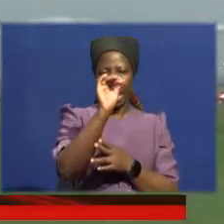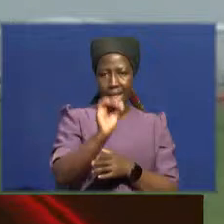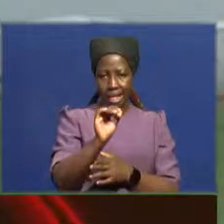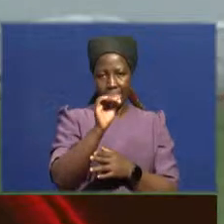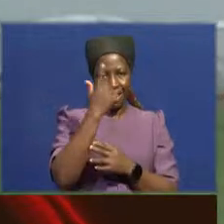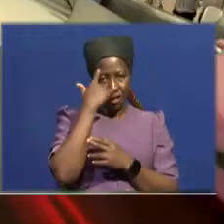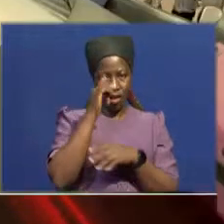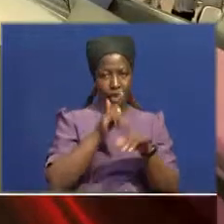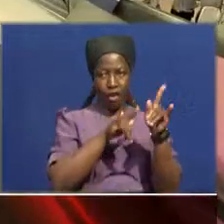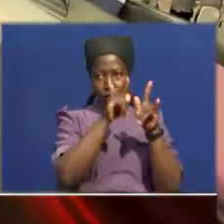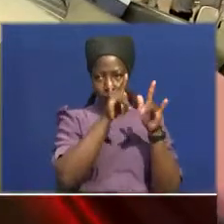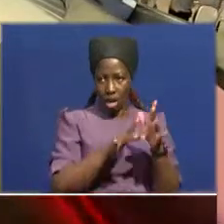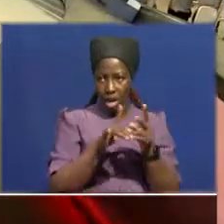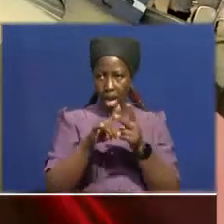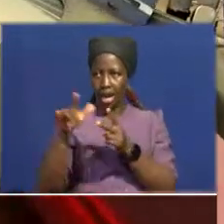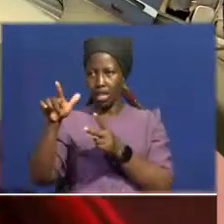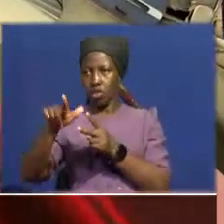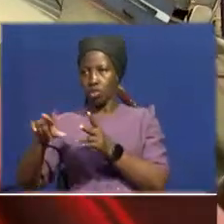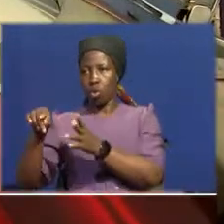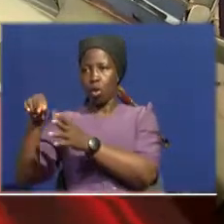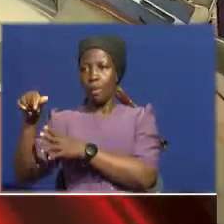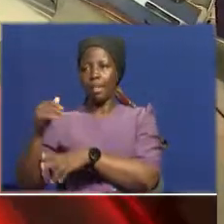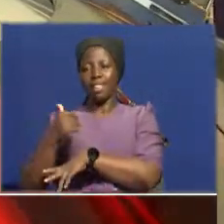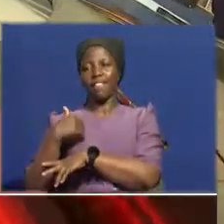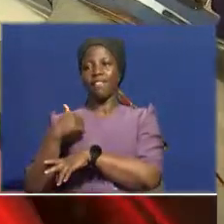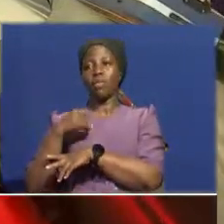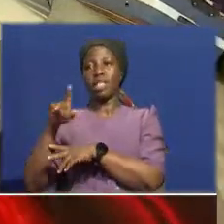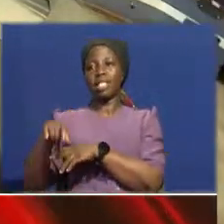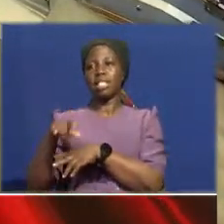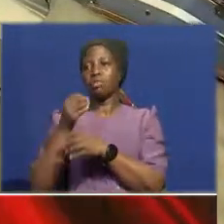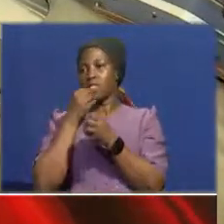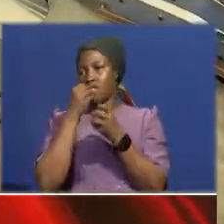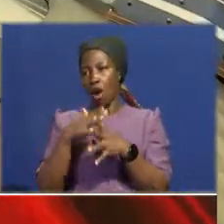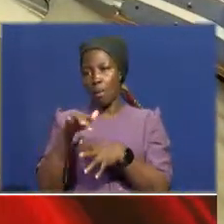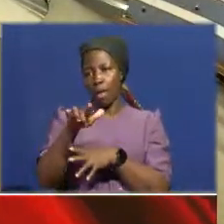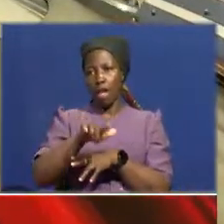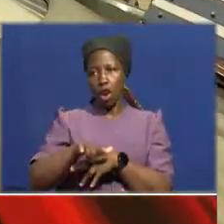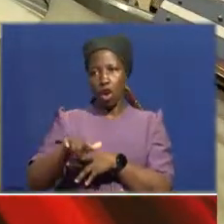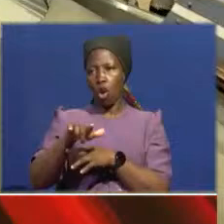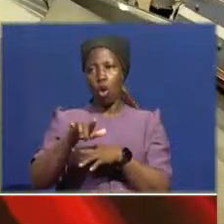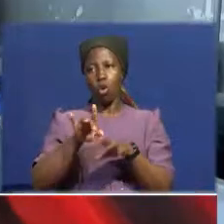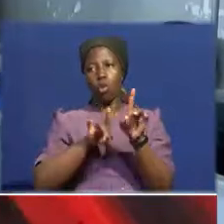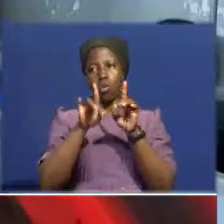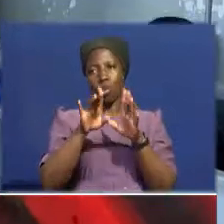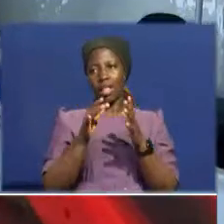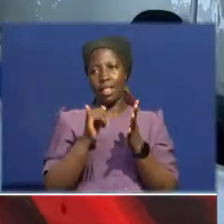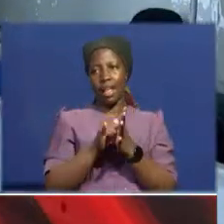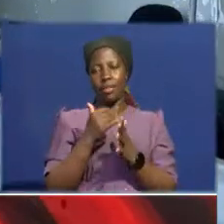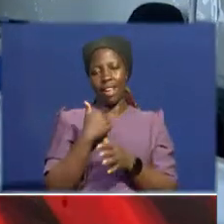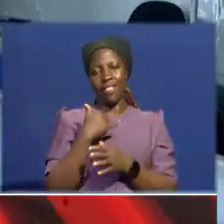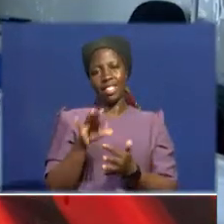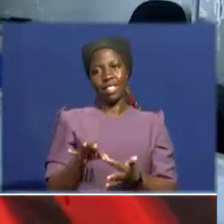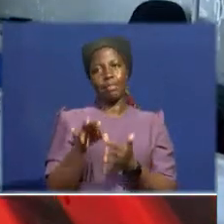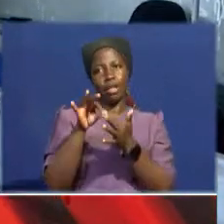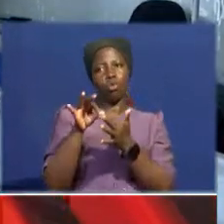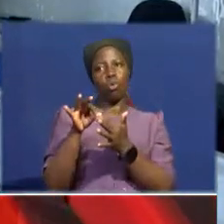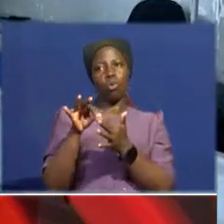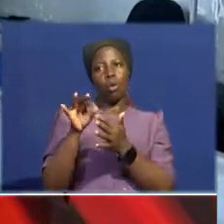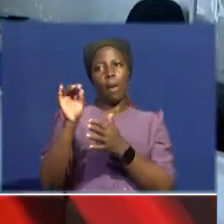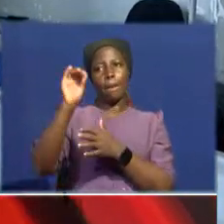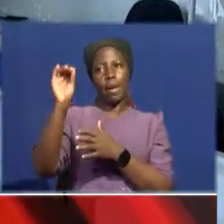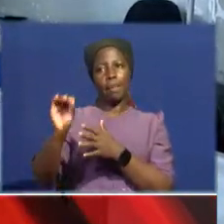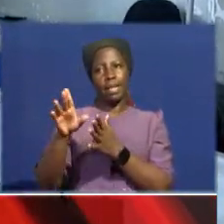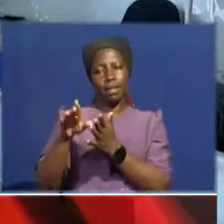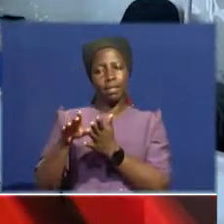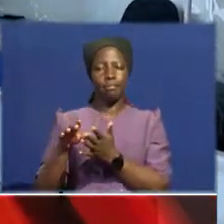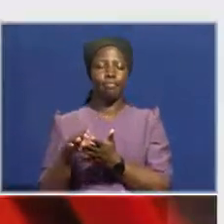create awareness also to our local tourists that we have special rates for them. Mm-hmm. And indeed, tell us, what